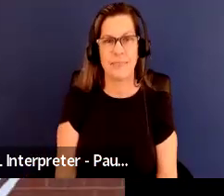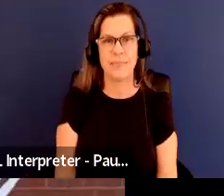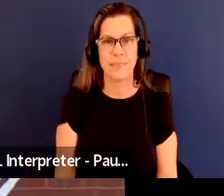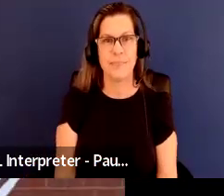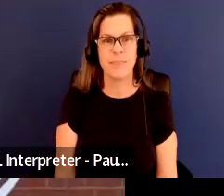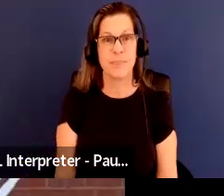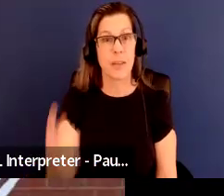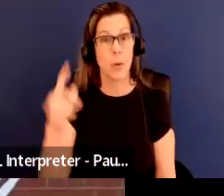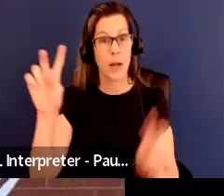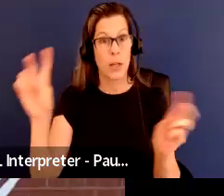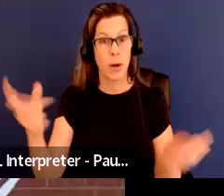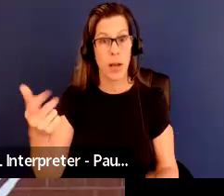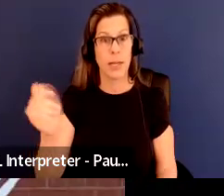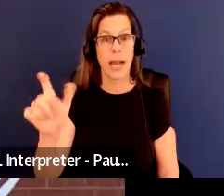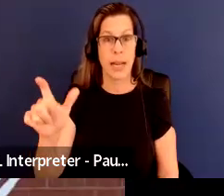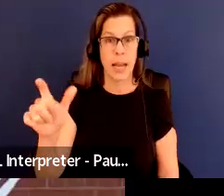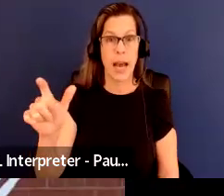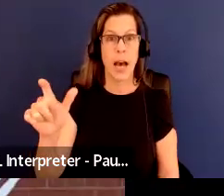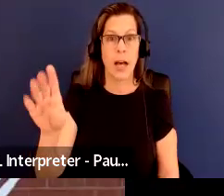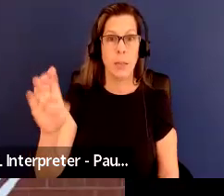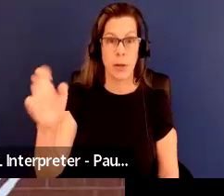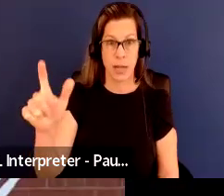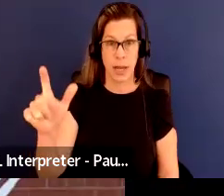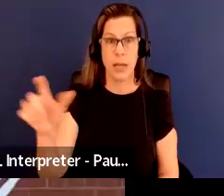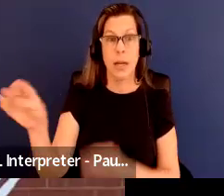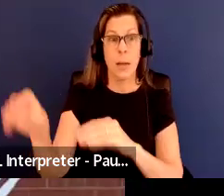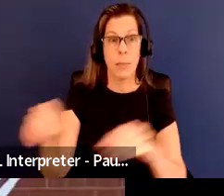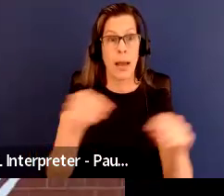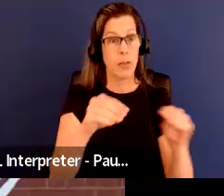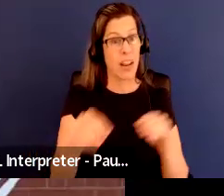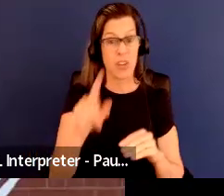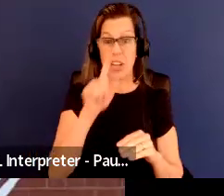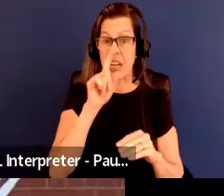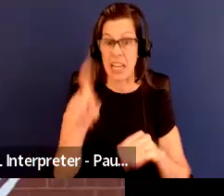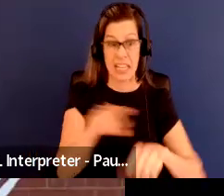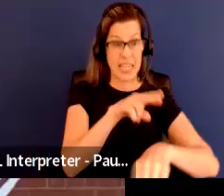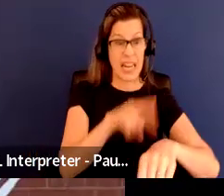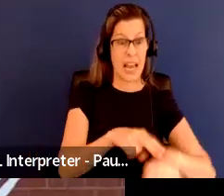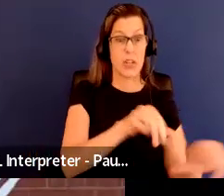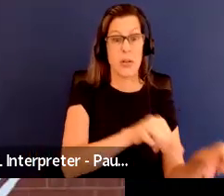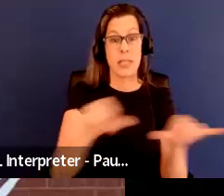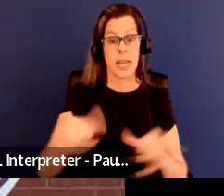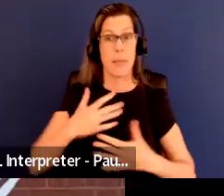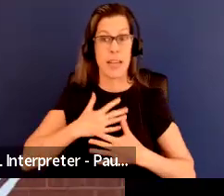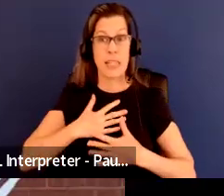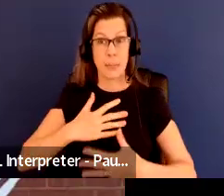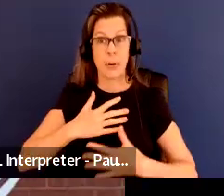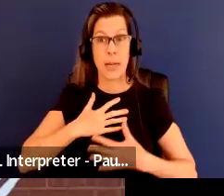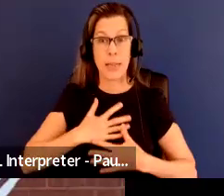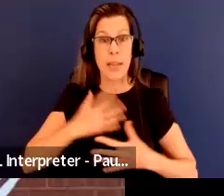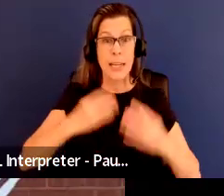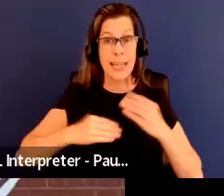There's a quote by Gael Garcia Bernal: "Migration is as natural as breathing, as eating,